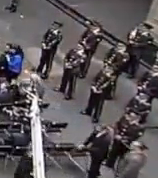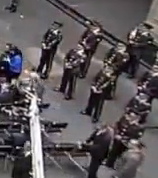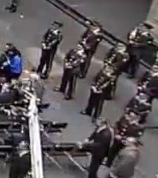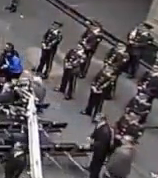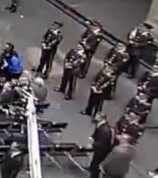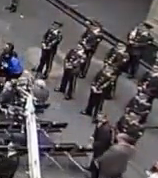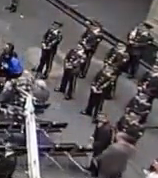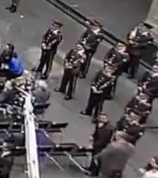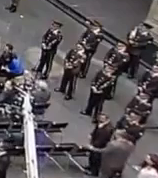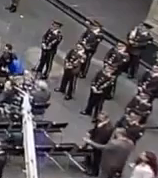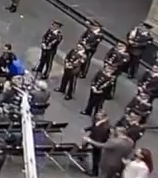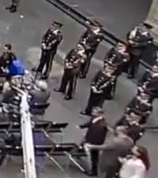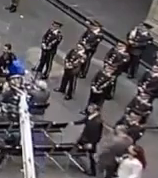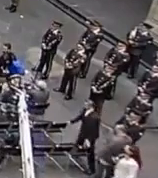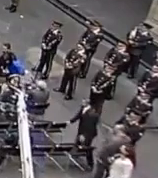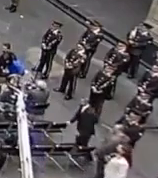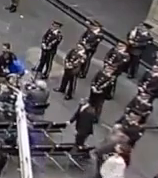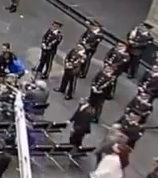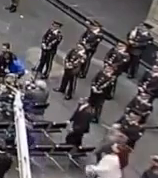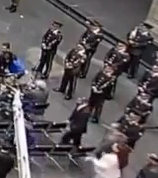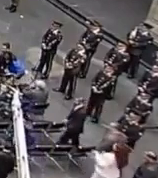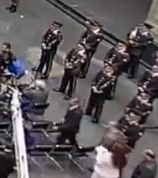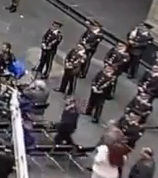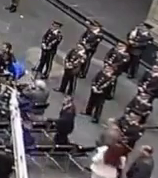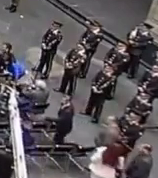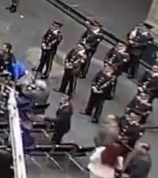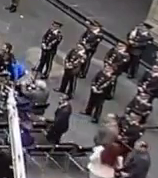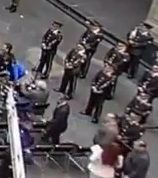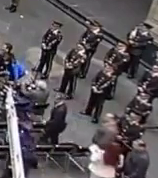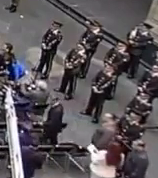they invite you to take your seat